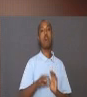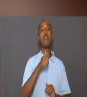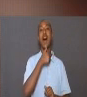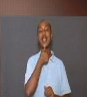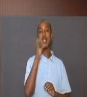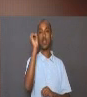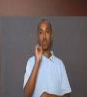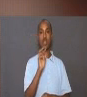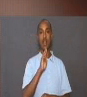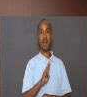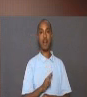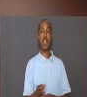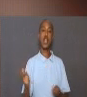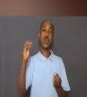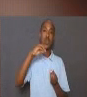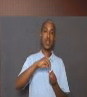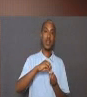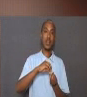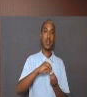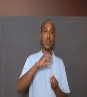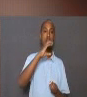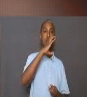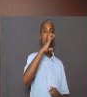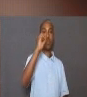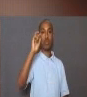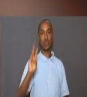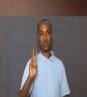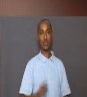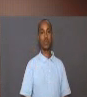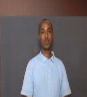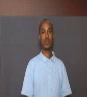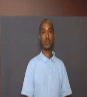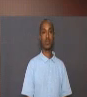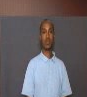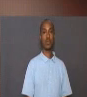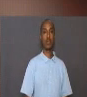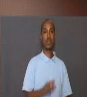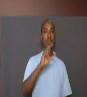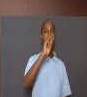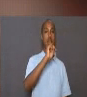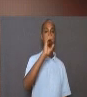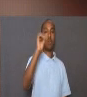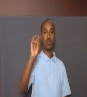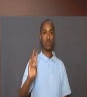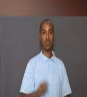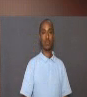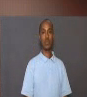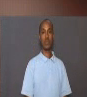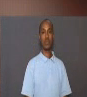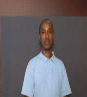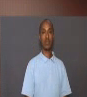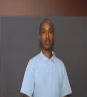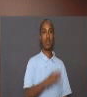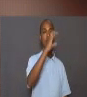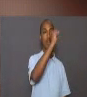acidic oxides include carbon dioxide, nitrogen dioxide, and